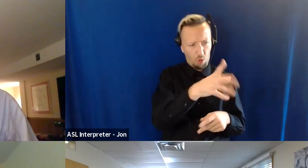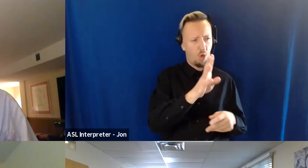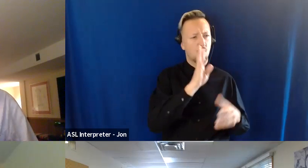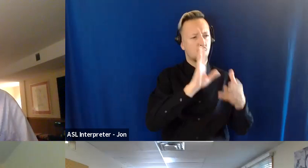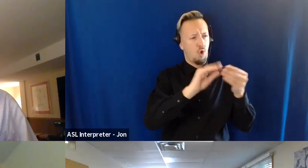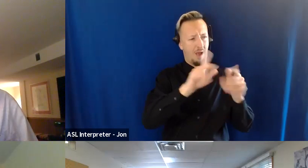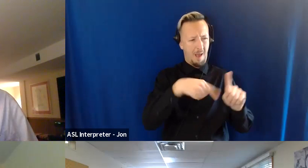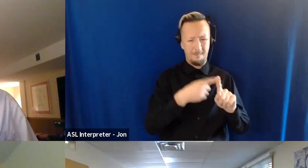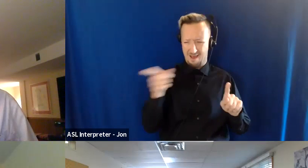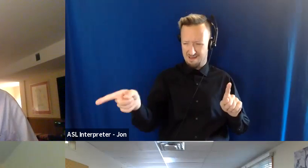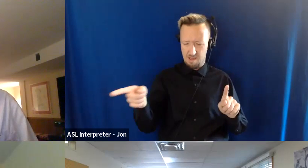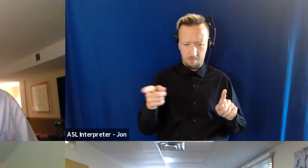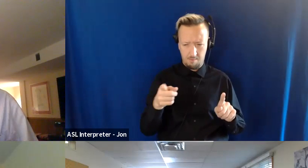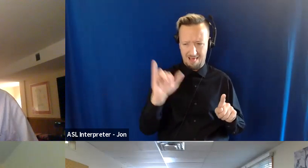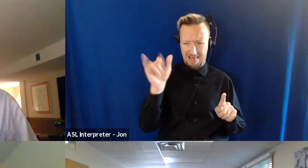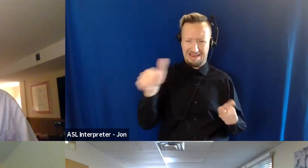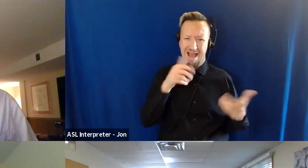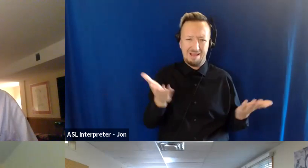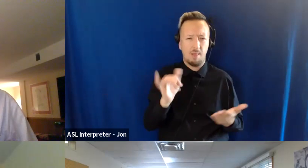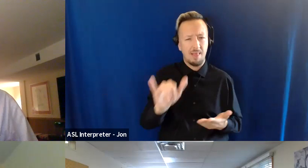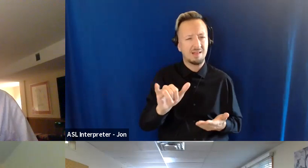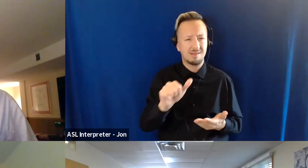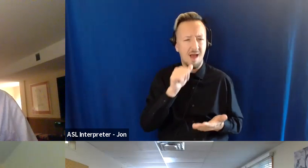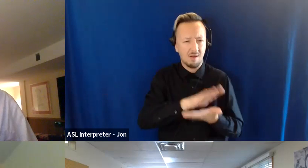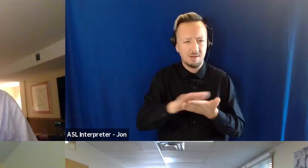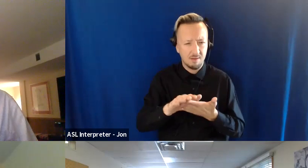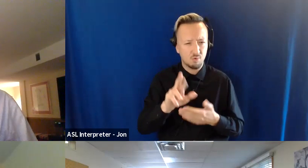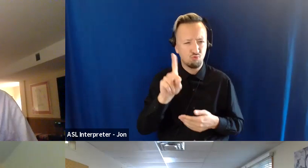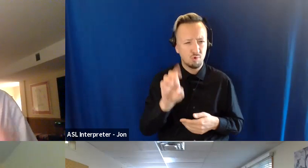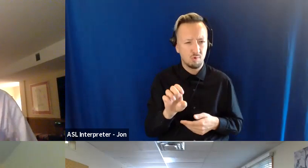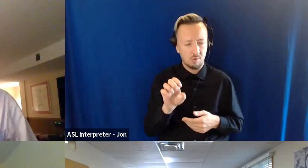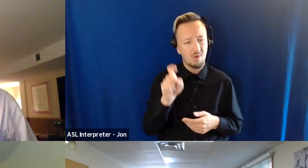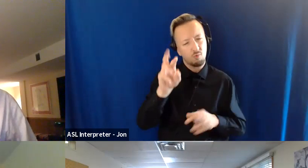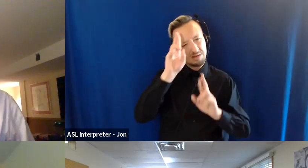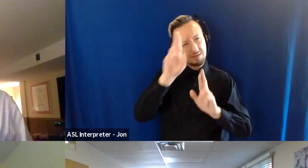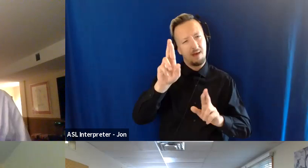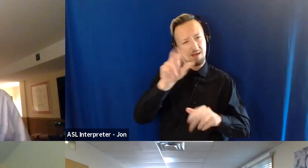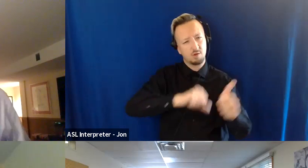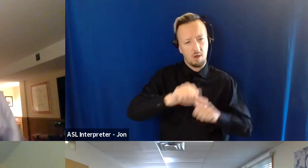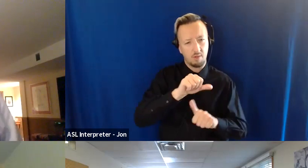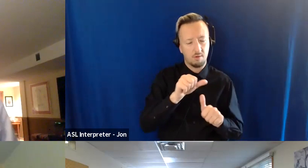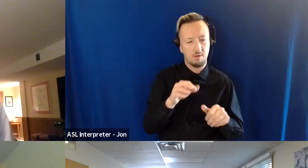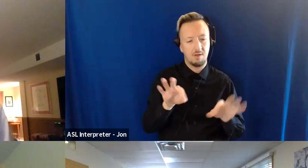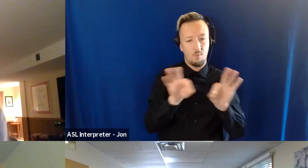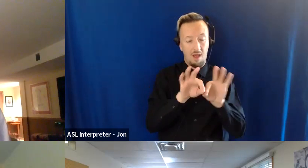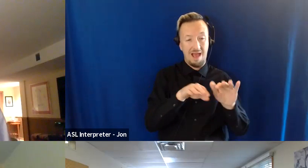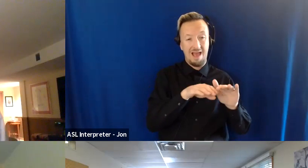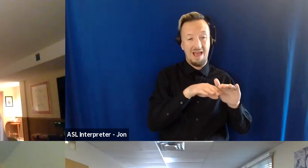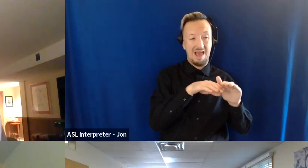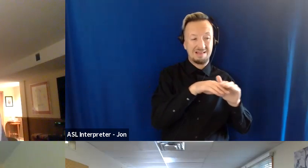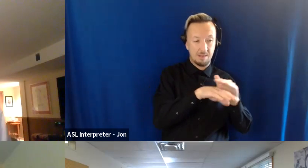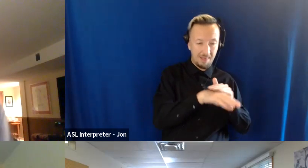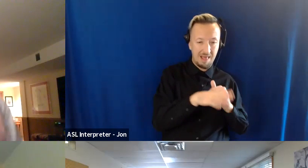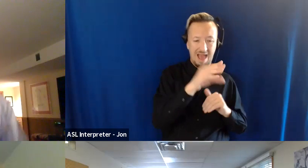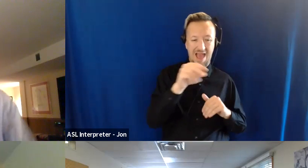let's practice some common courtesy here. And let's respect each other's humanity. So accessibility and that disability pride